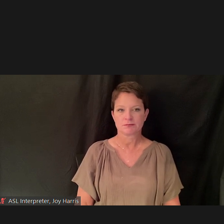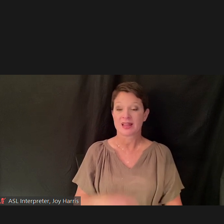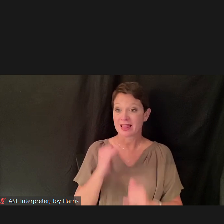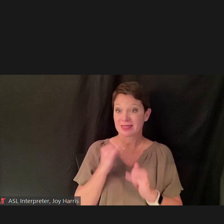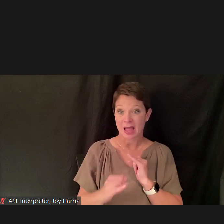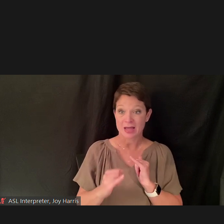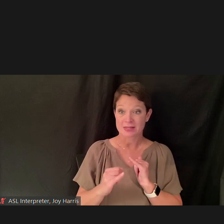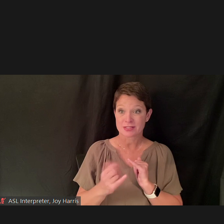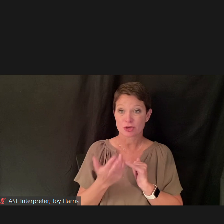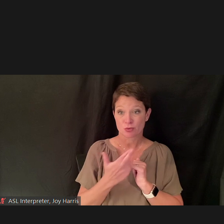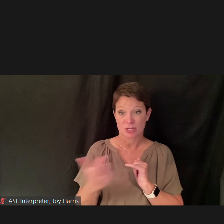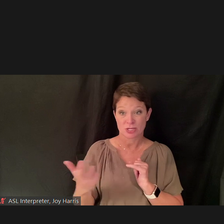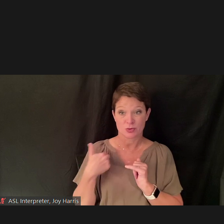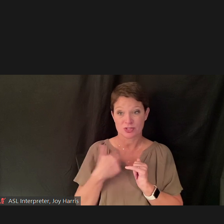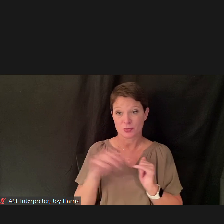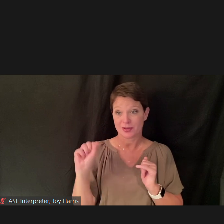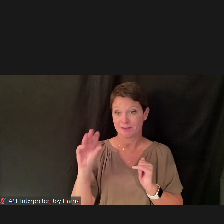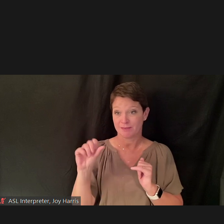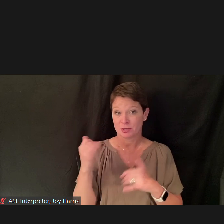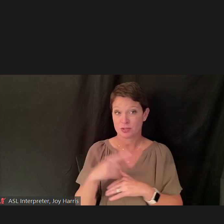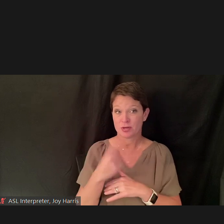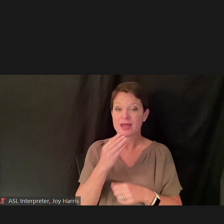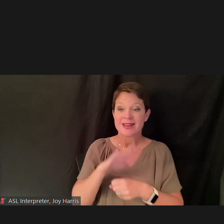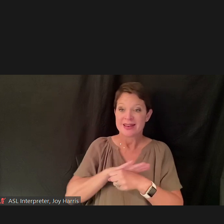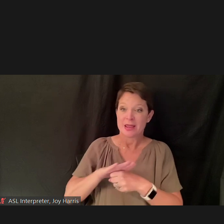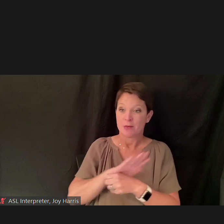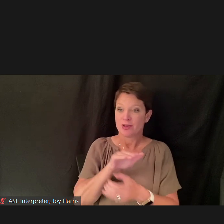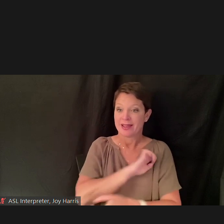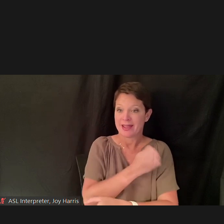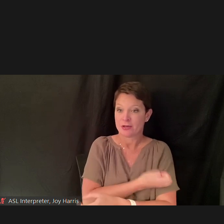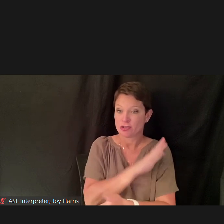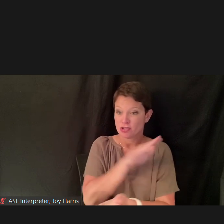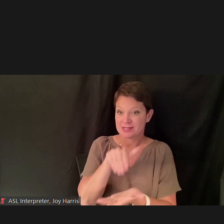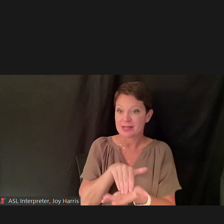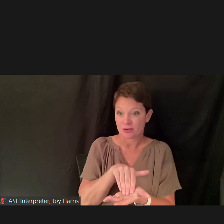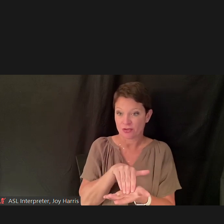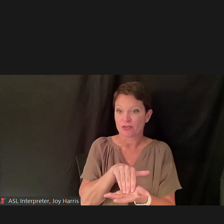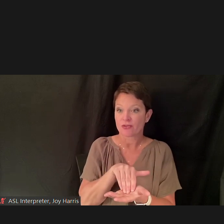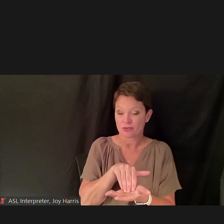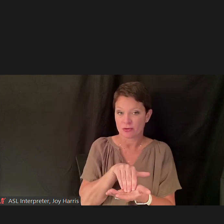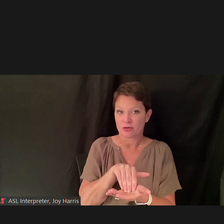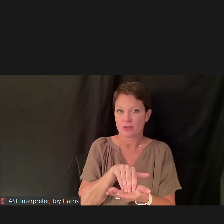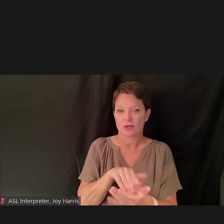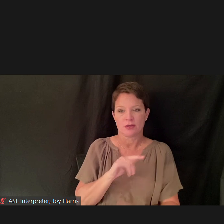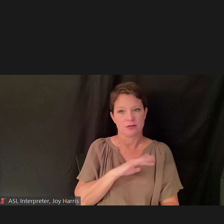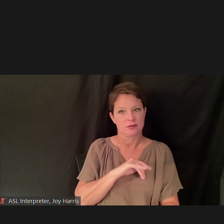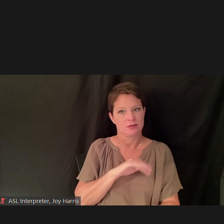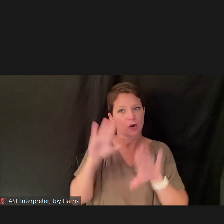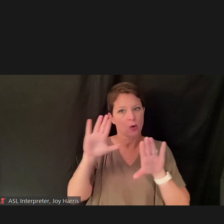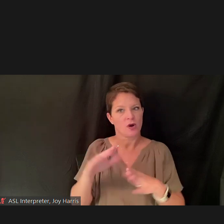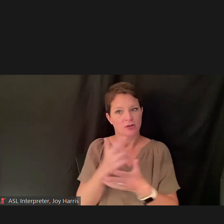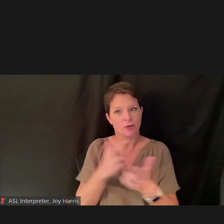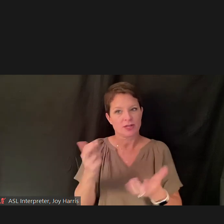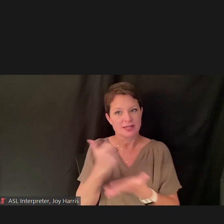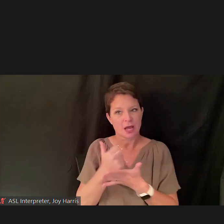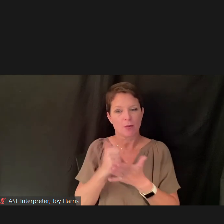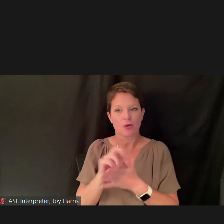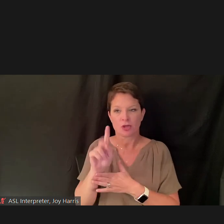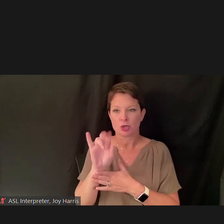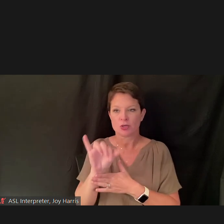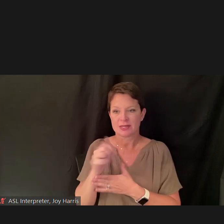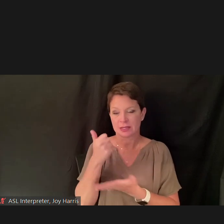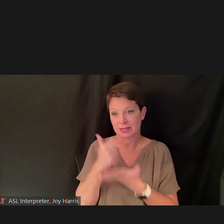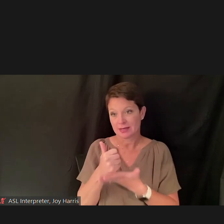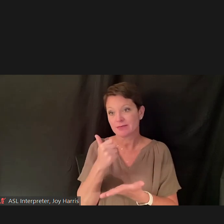Last resource we have are the neighborhood energy Último centers, recurso which are a great resource to help with utility es